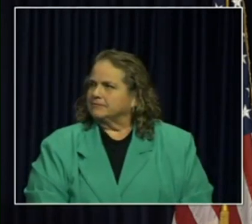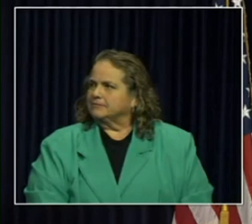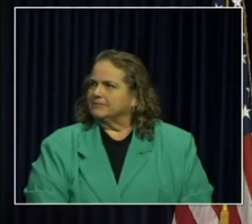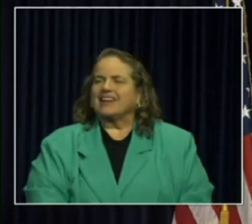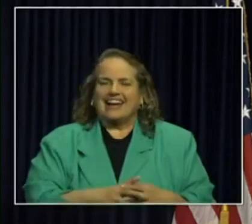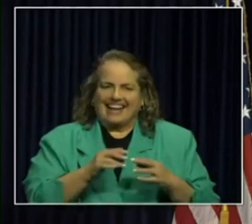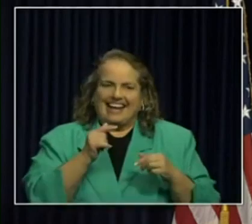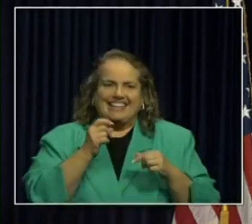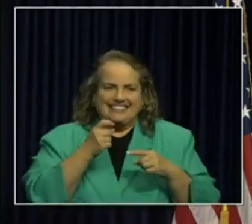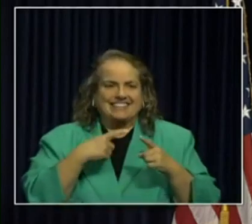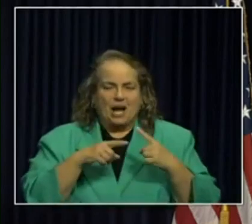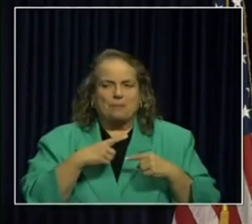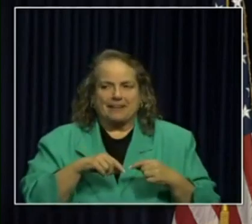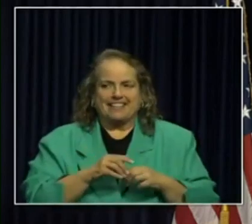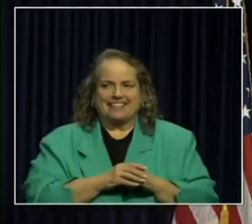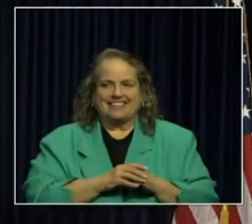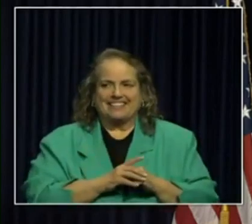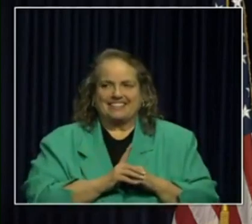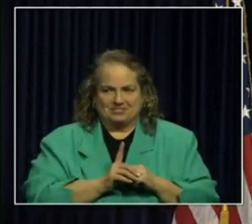It's coming.